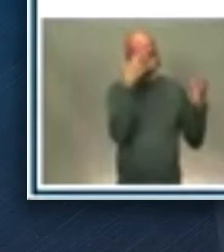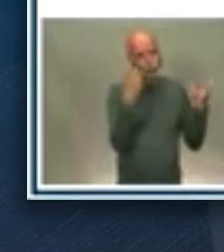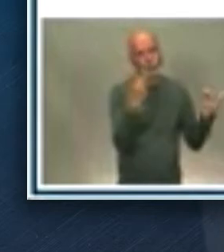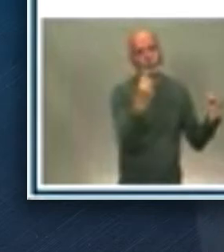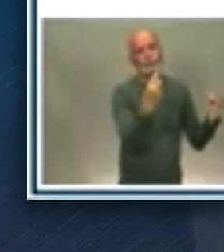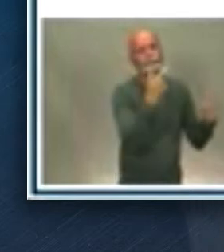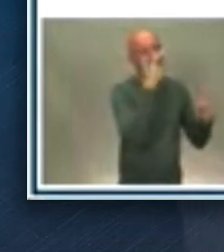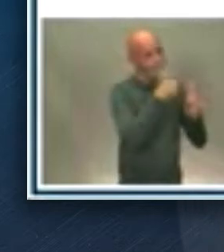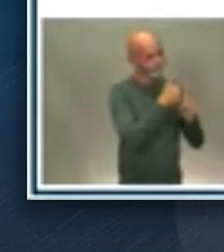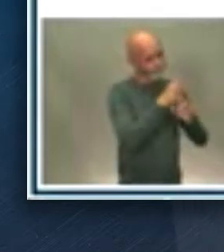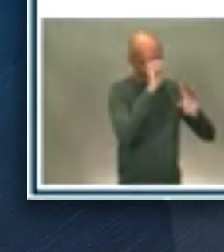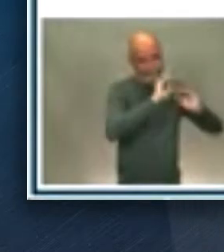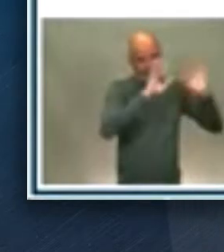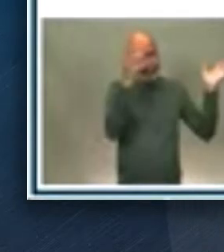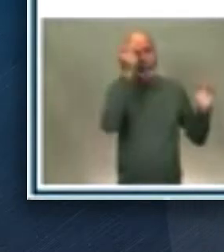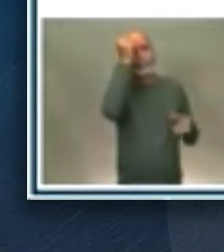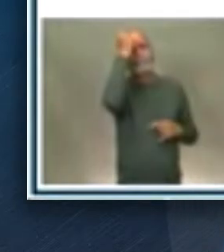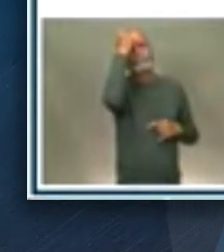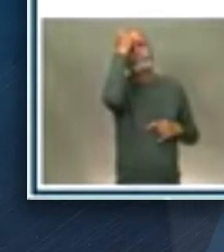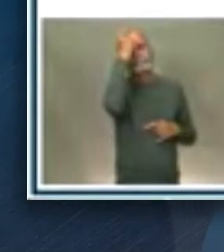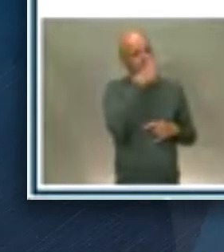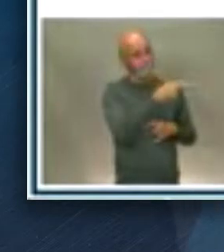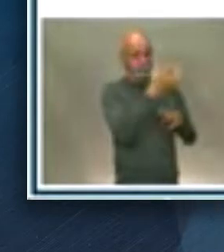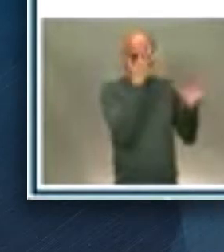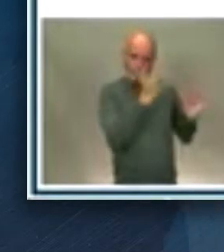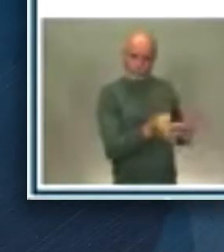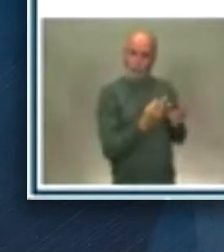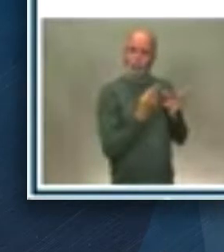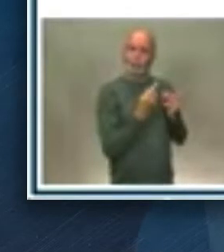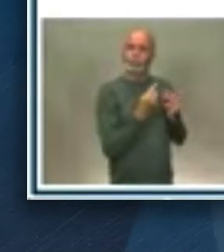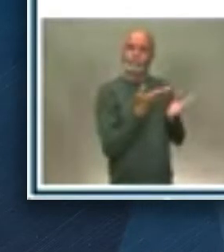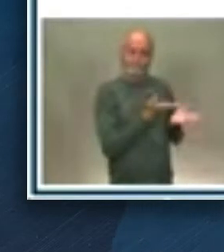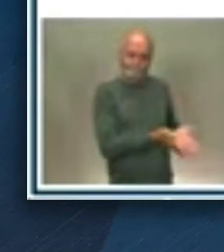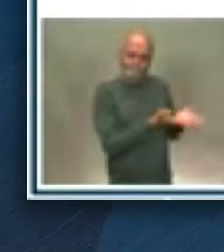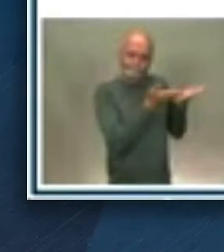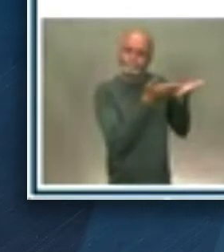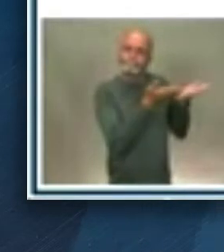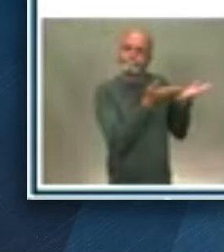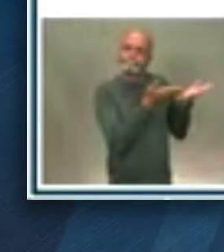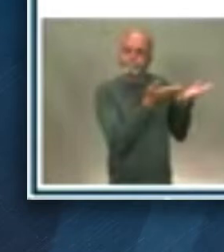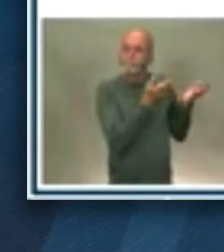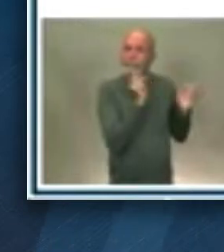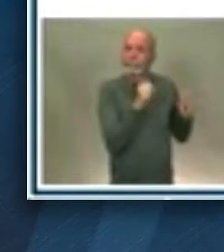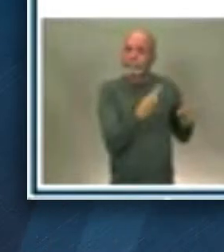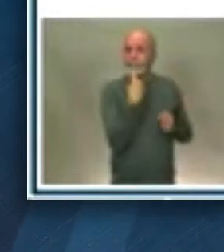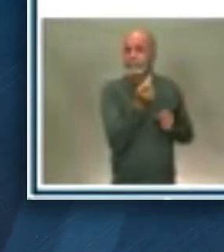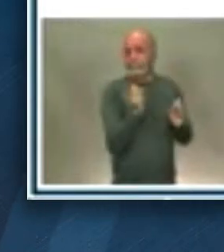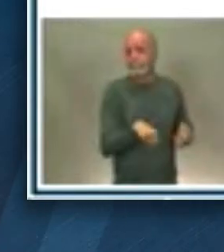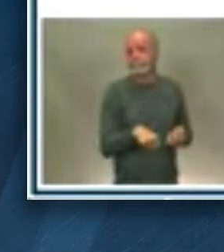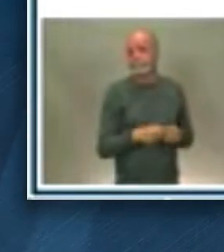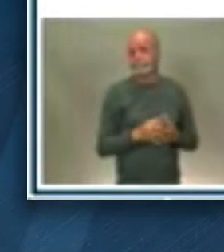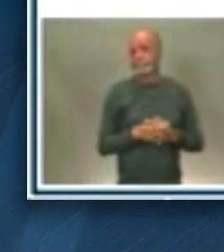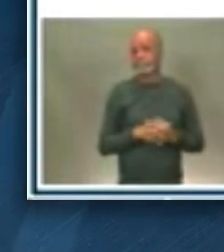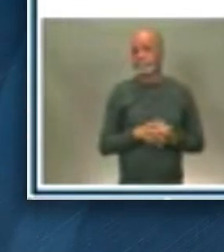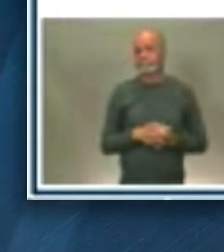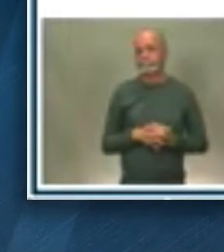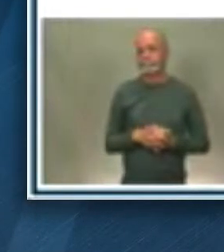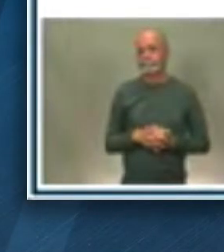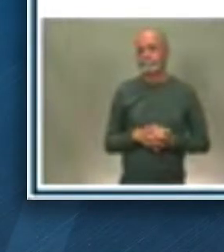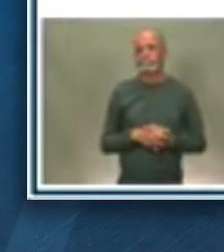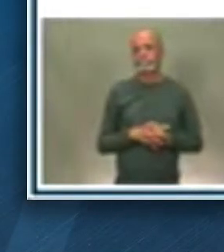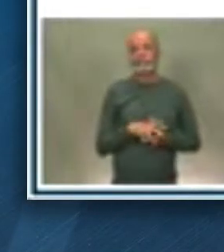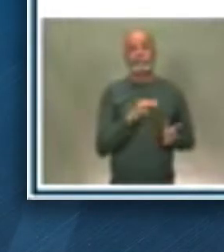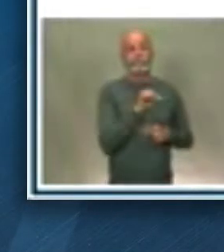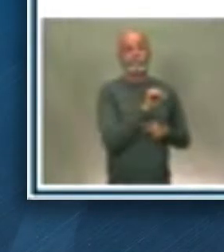information, give their own informed consent. They are eligible to make their own choices about whether to receive healthcare,